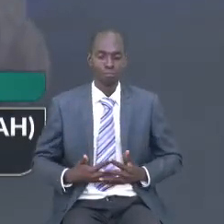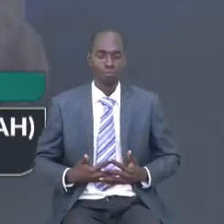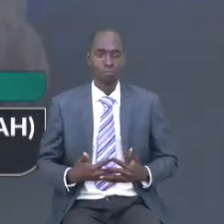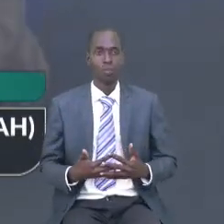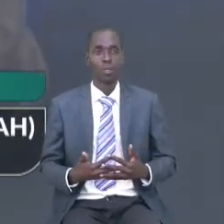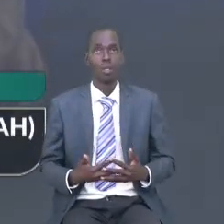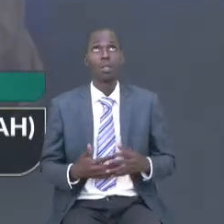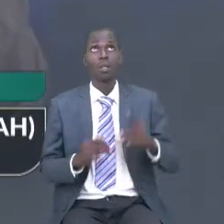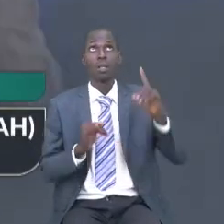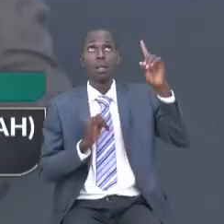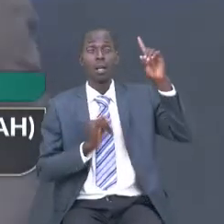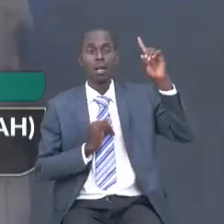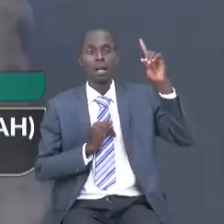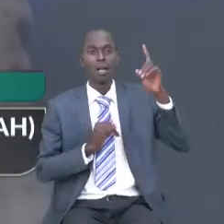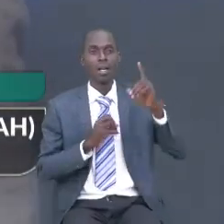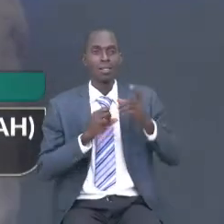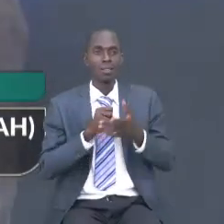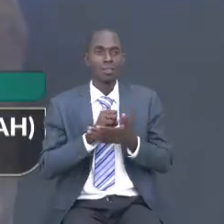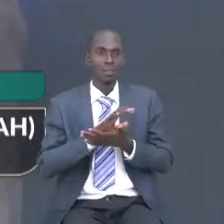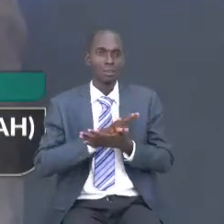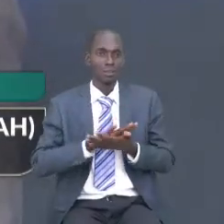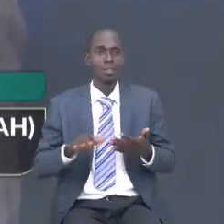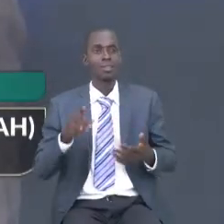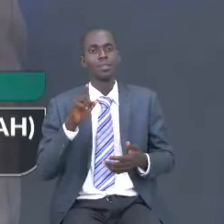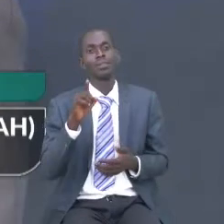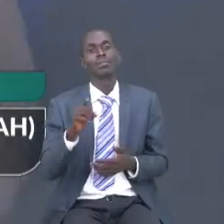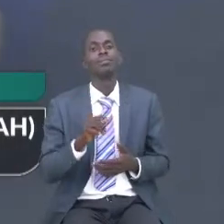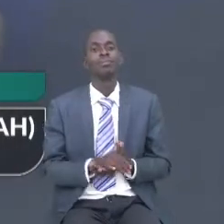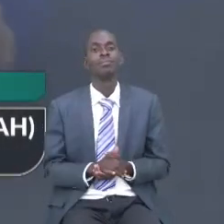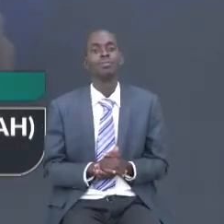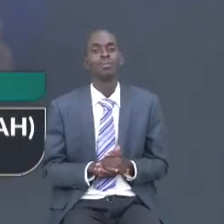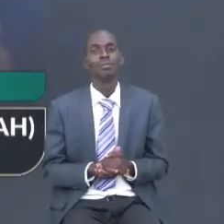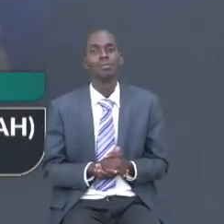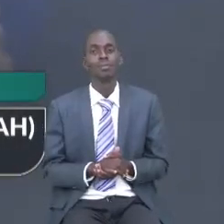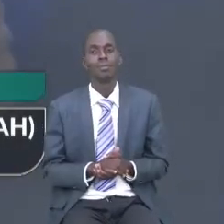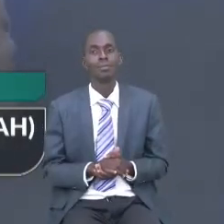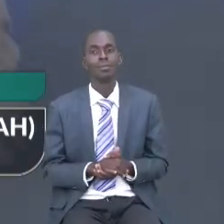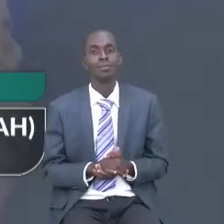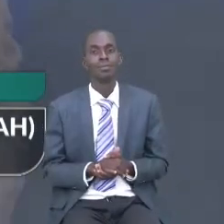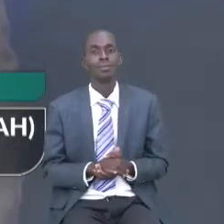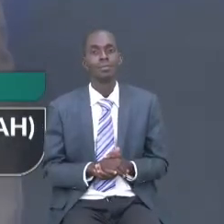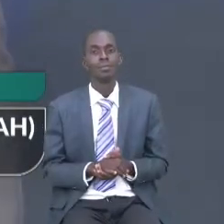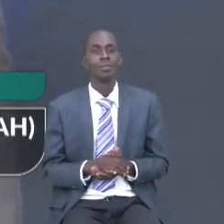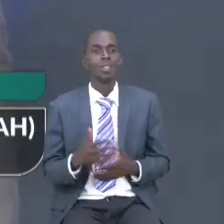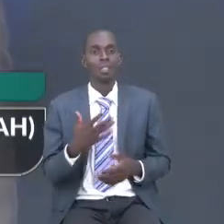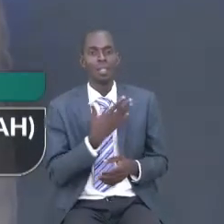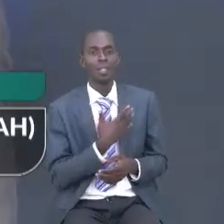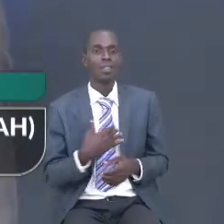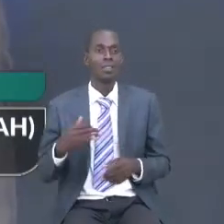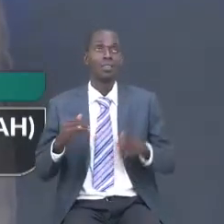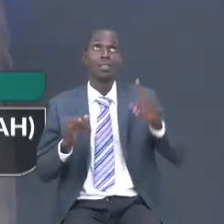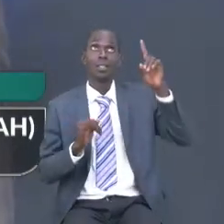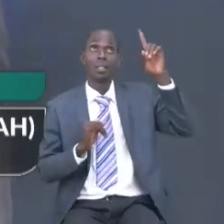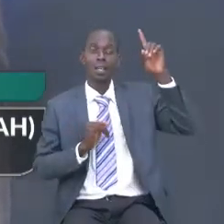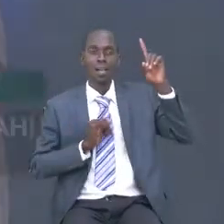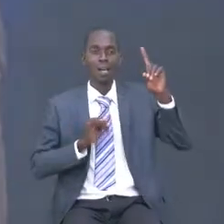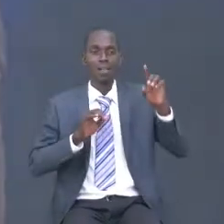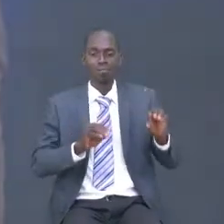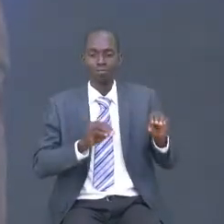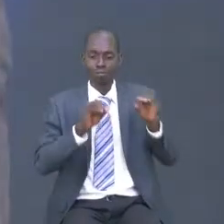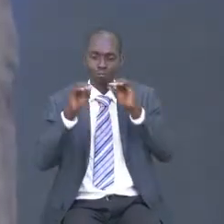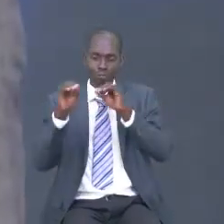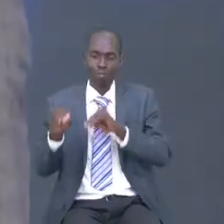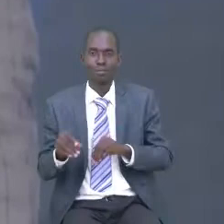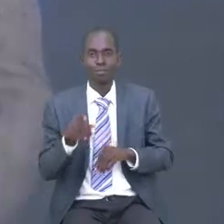I set thee apart. And I ordained, I put you in place, ordained